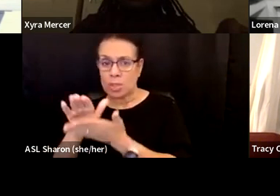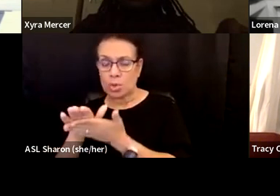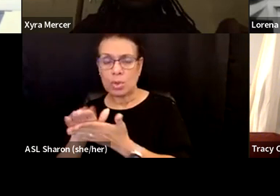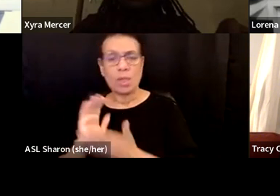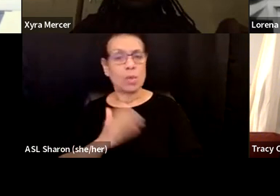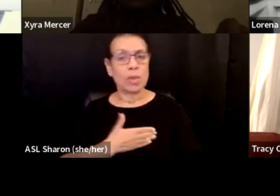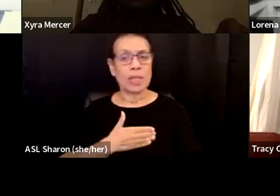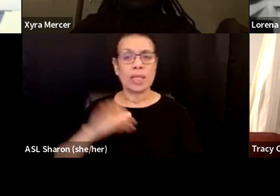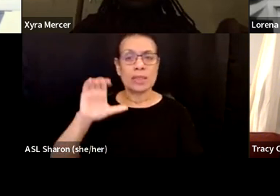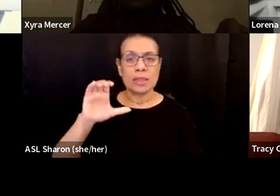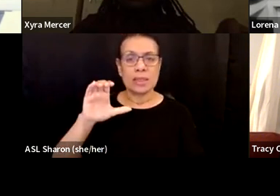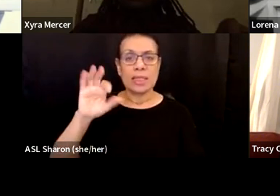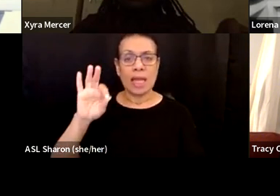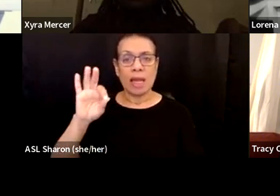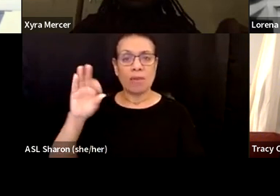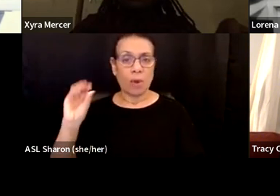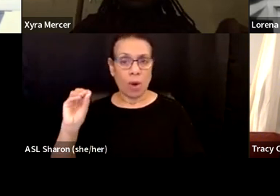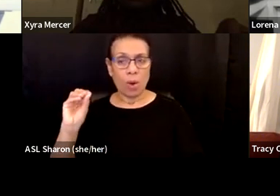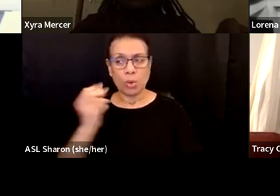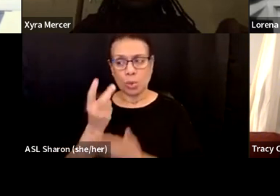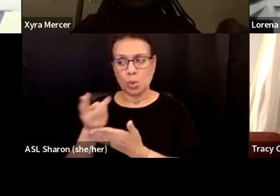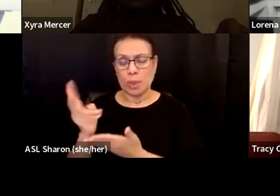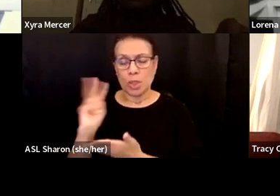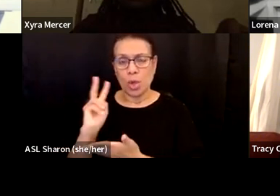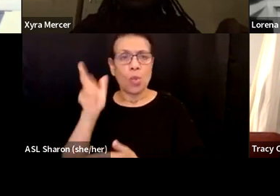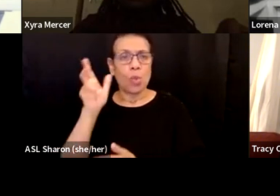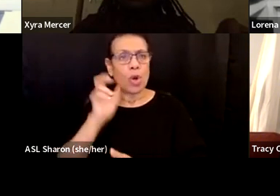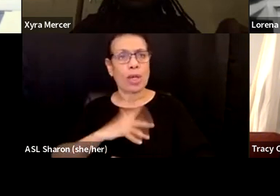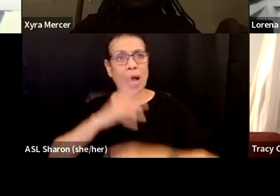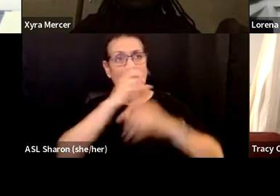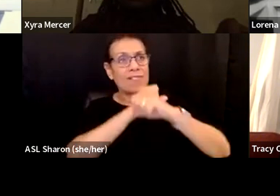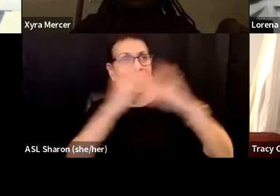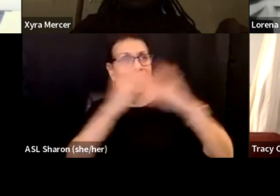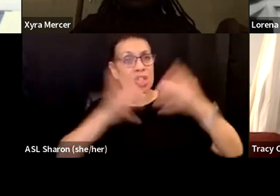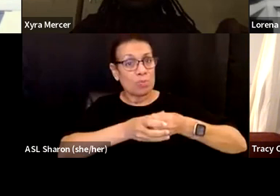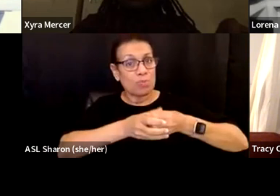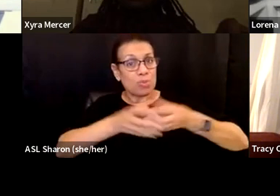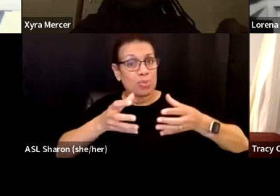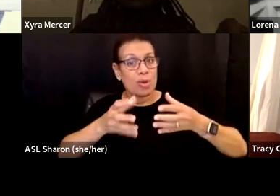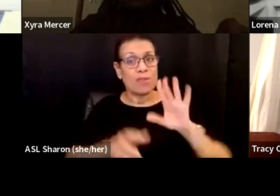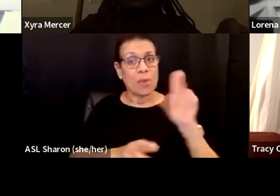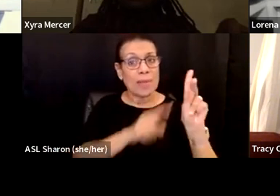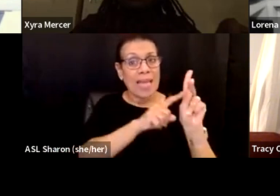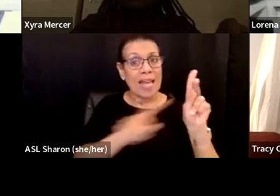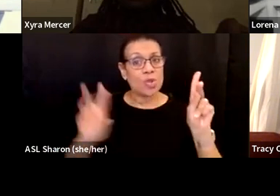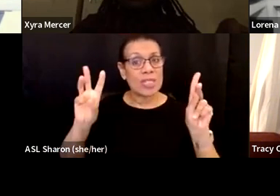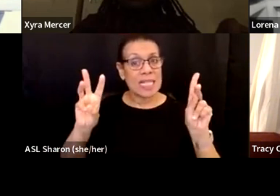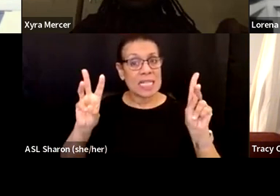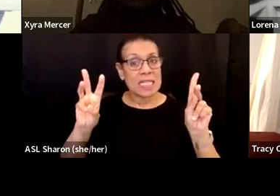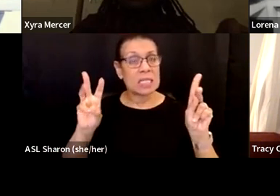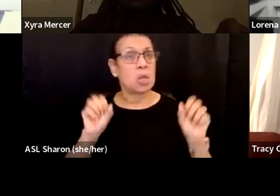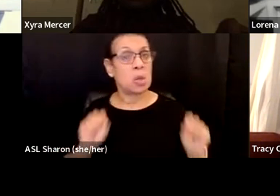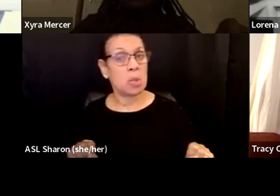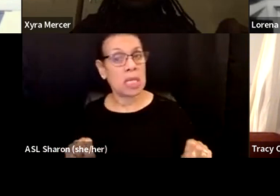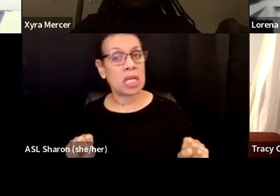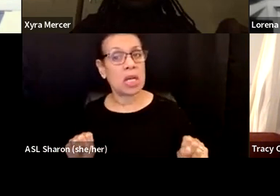officer of boston public schools two weeks ago we heard that our vision to expand the shah to a k-6 school might make us too